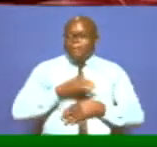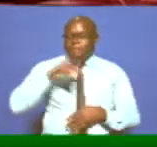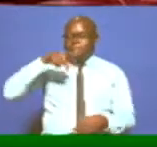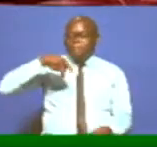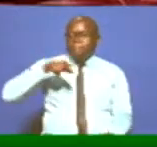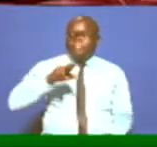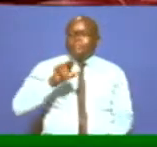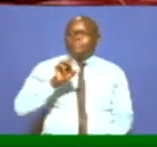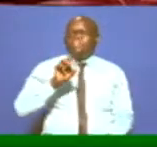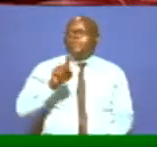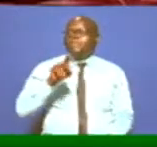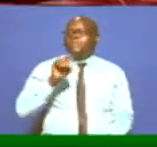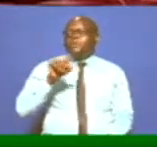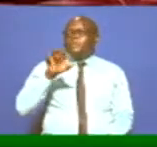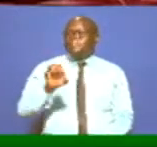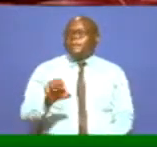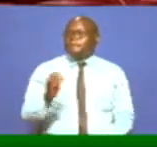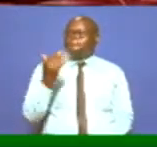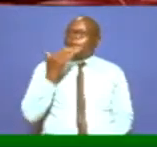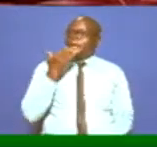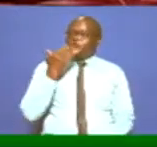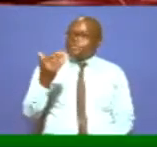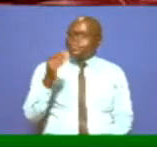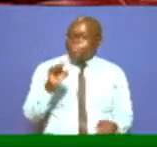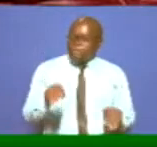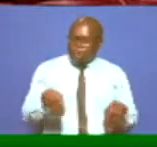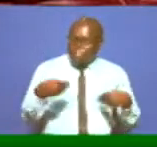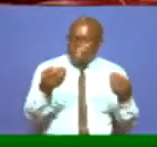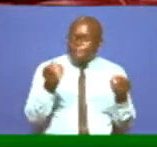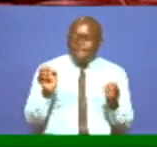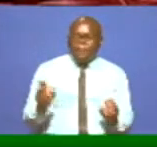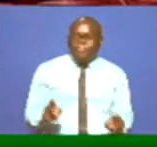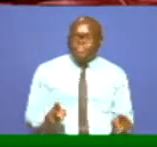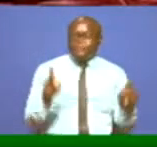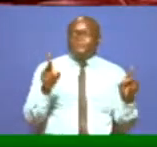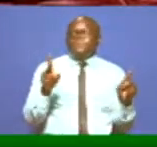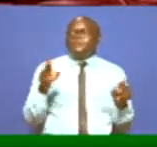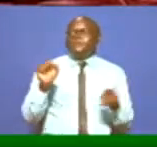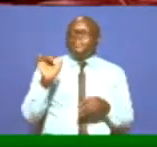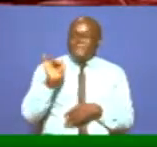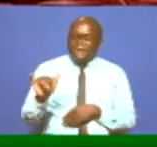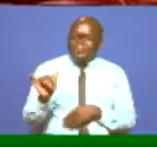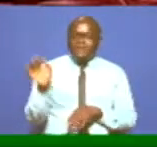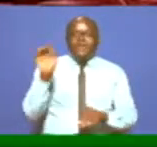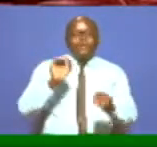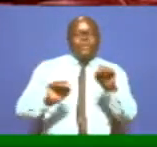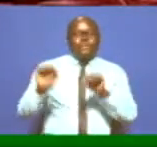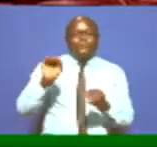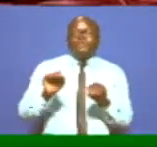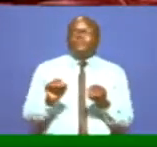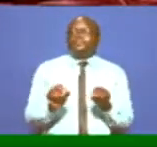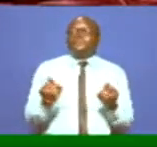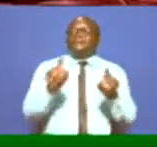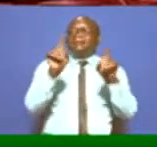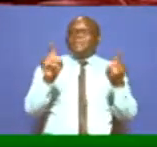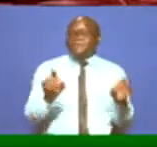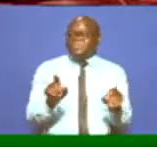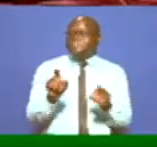Pukose. Nashukuru Mheshimiwa Speaker kwa kunipa fursa hii ili kuchangia kwa ile swali ambalo